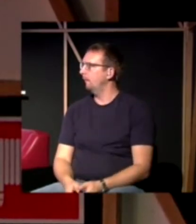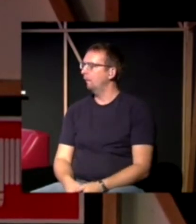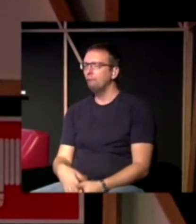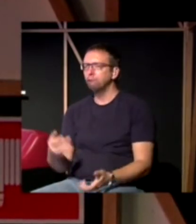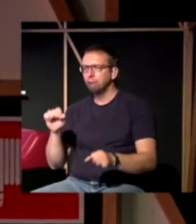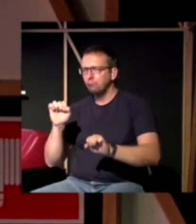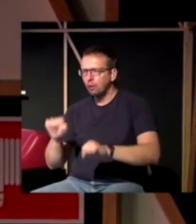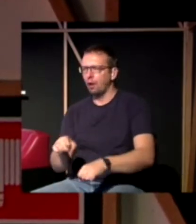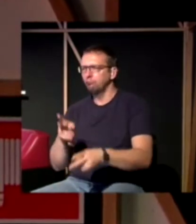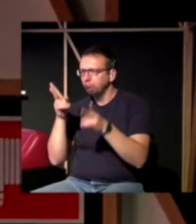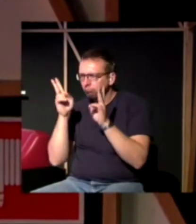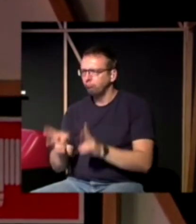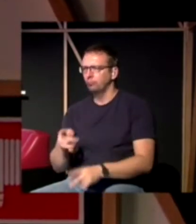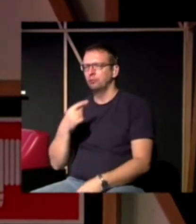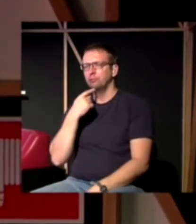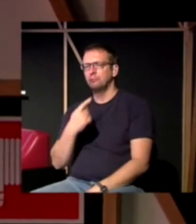Anybody?